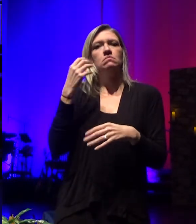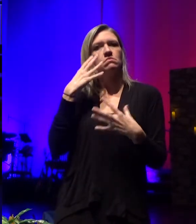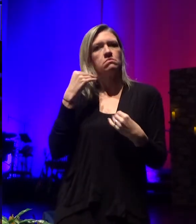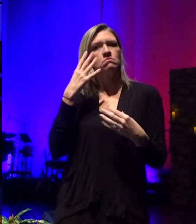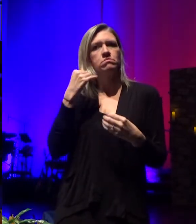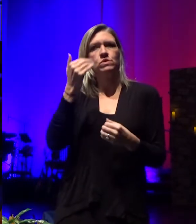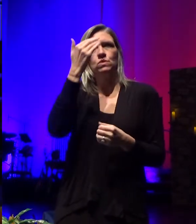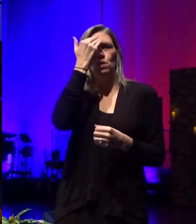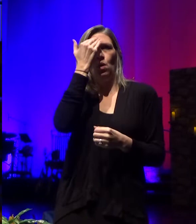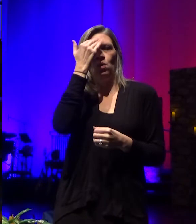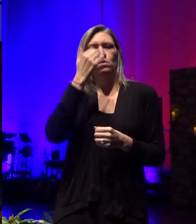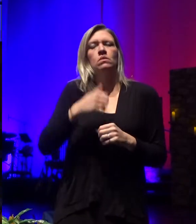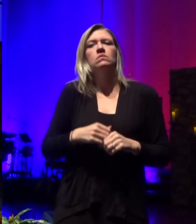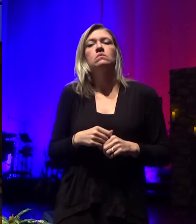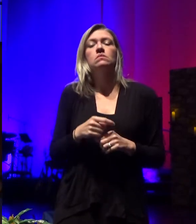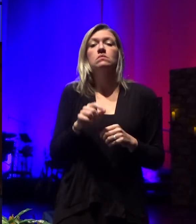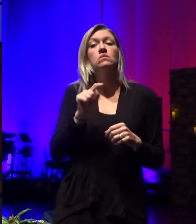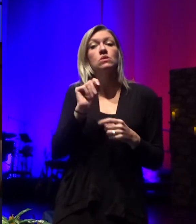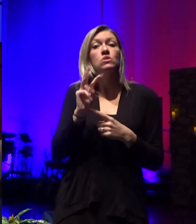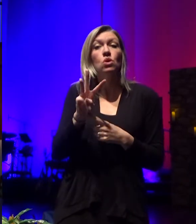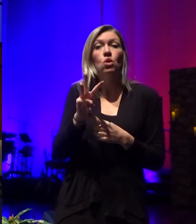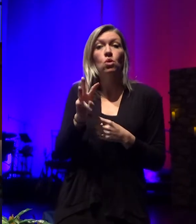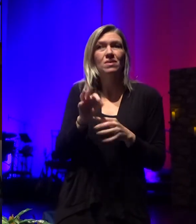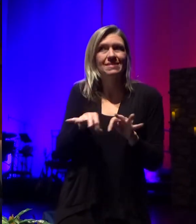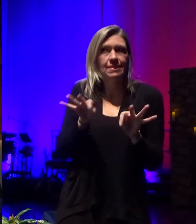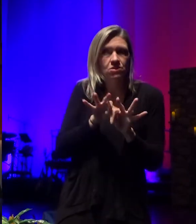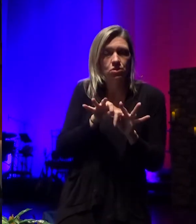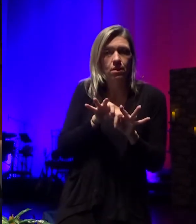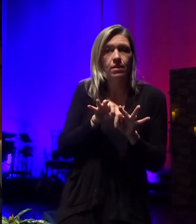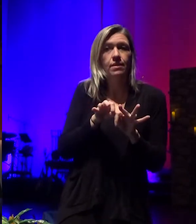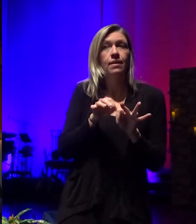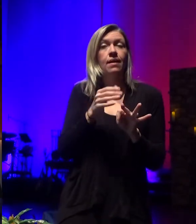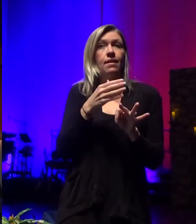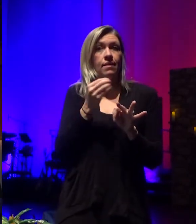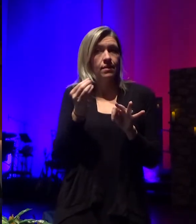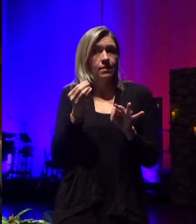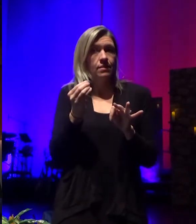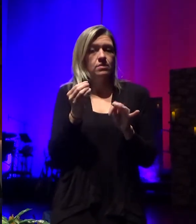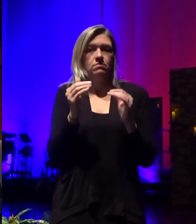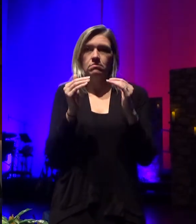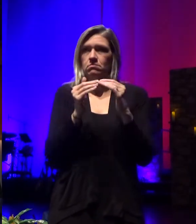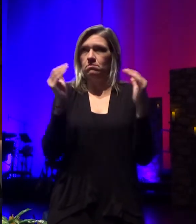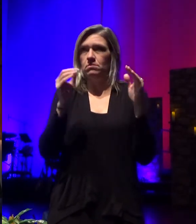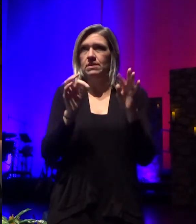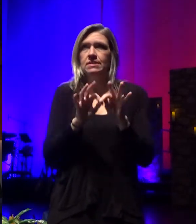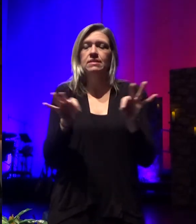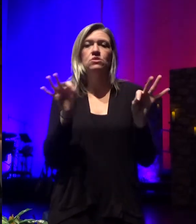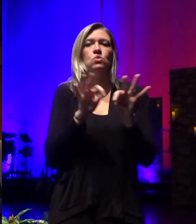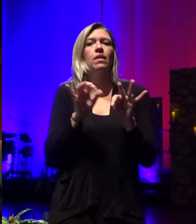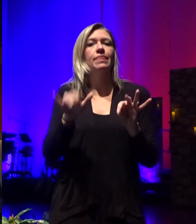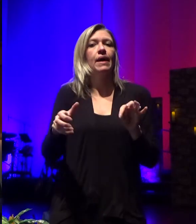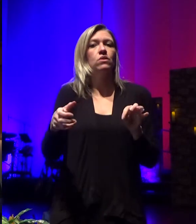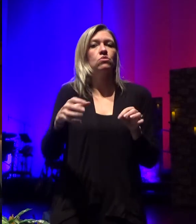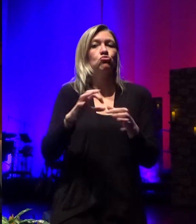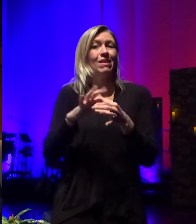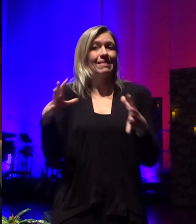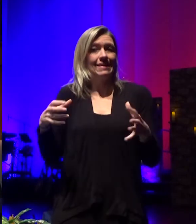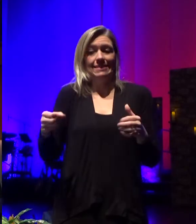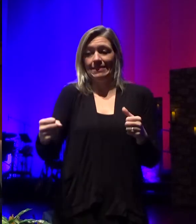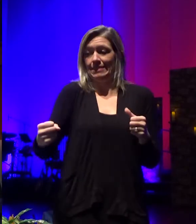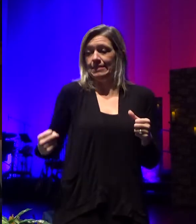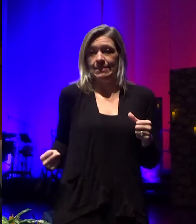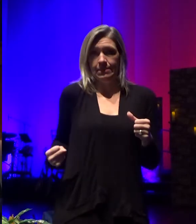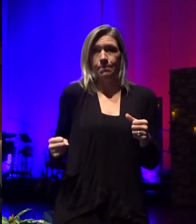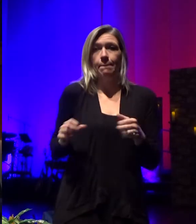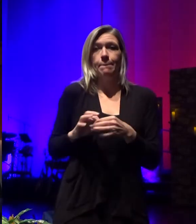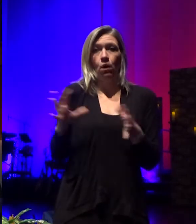so the tow is essential, but it's equally essential that the release mechanism be pulled so that that